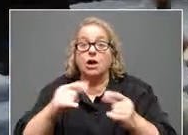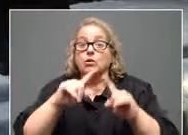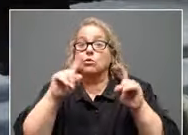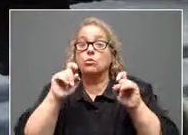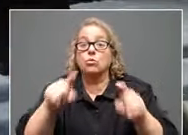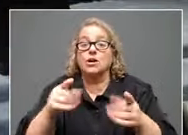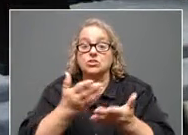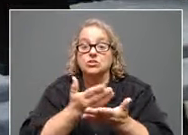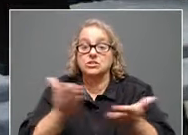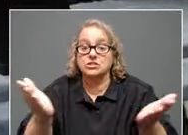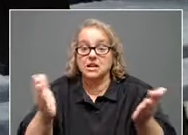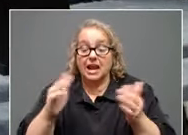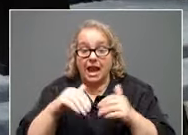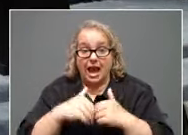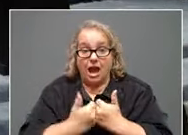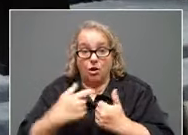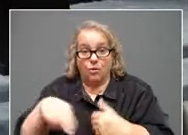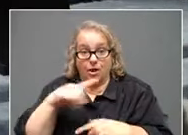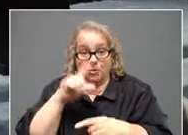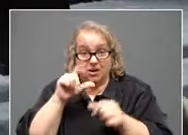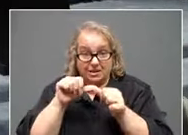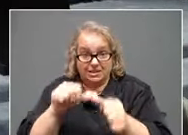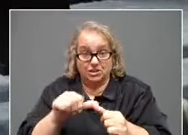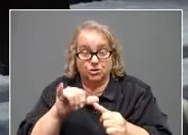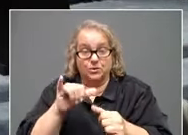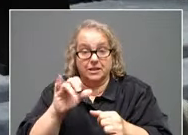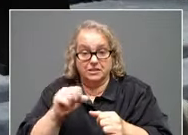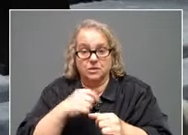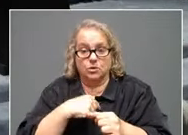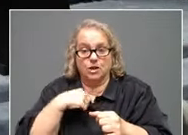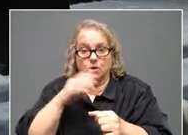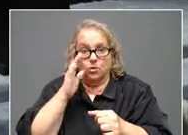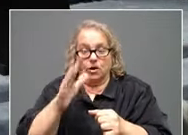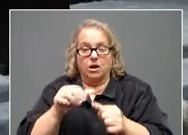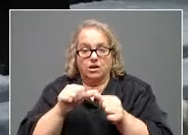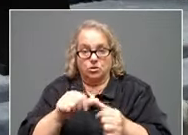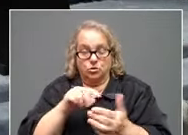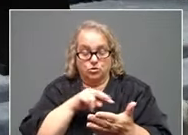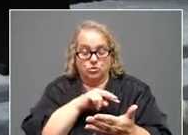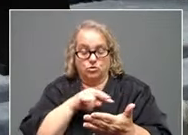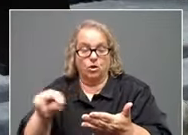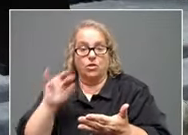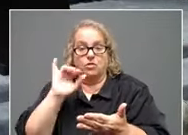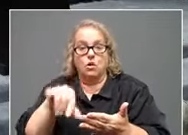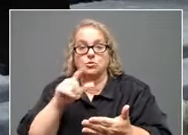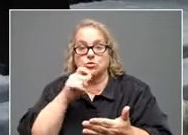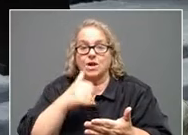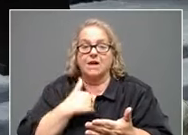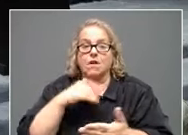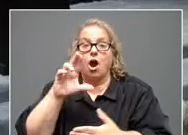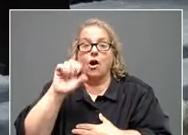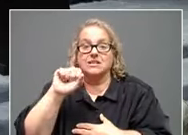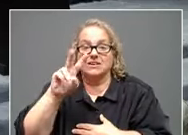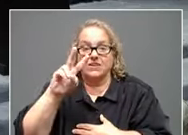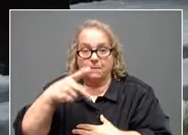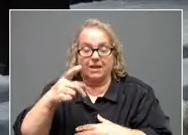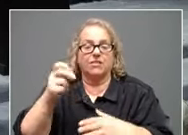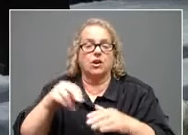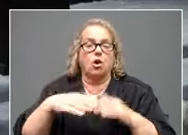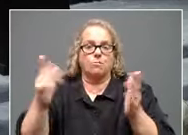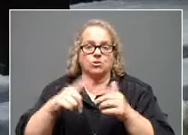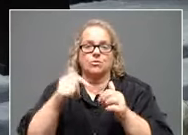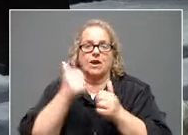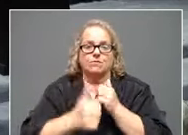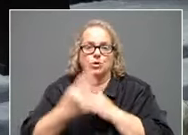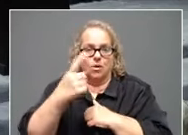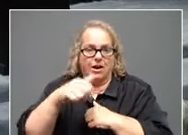the way that we're going to continue to go is by those that have RSVP'd, and then we'll open it up to everybody else. I